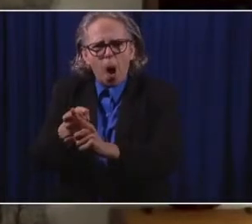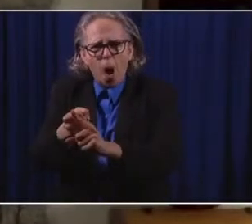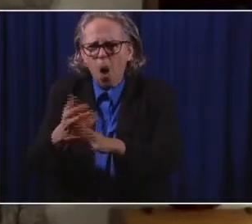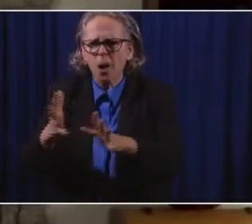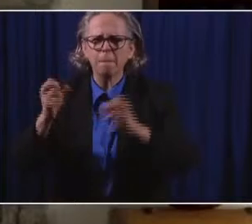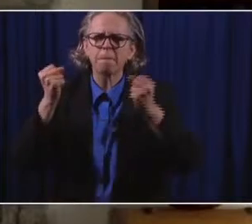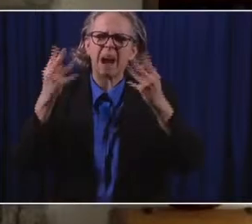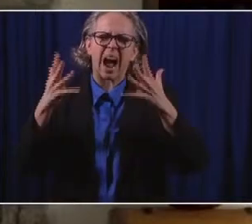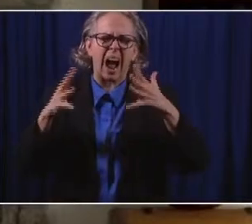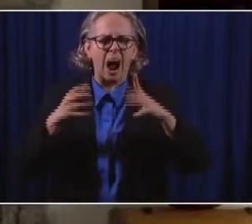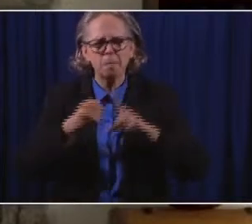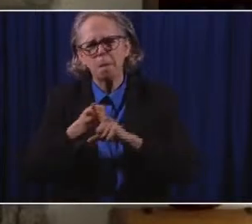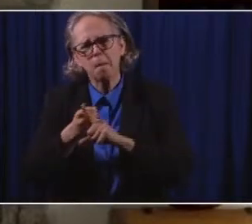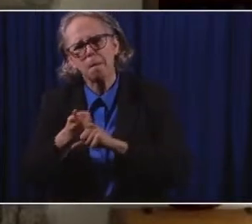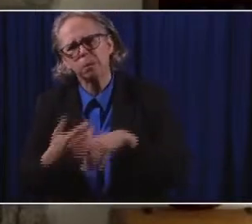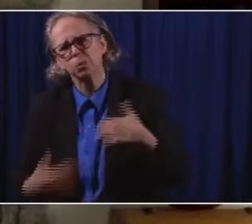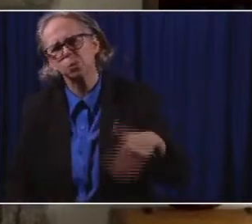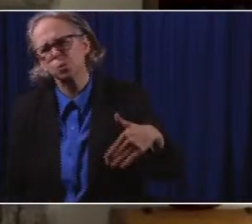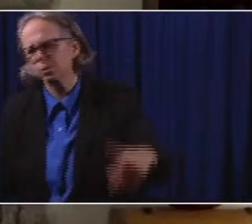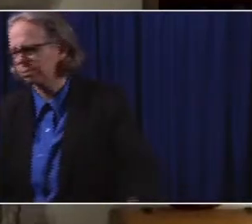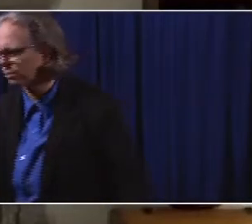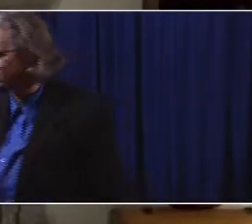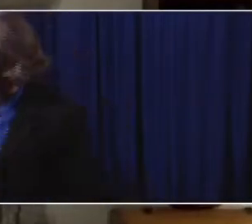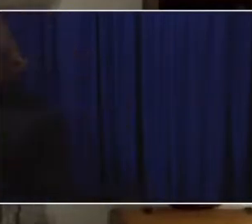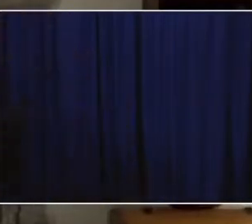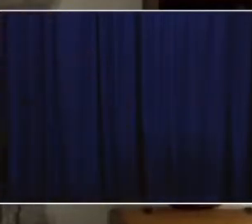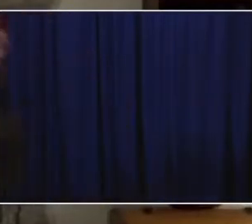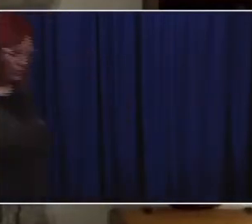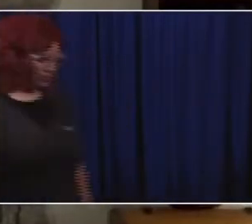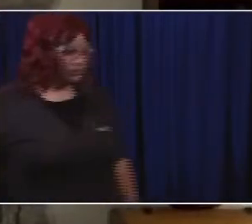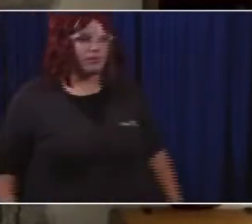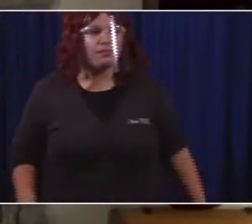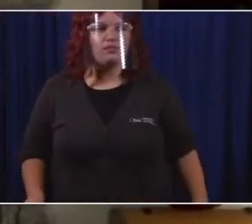WSYX in Columbus. Good afternoon, Governor.